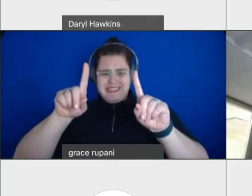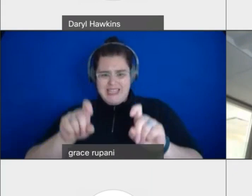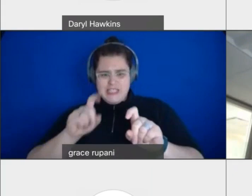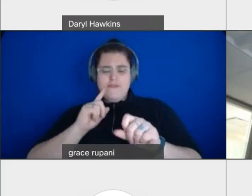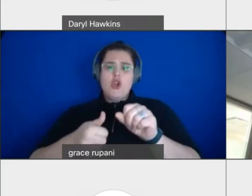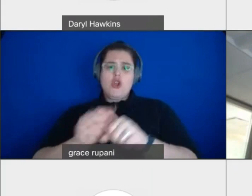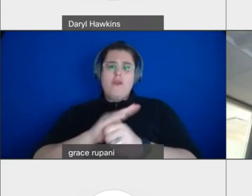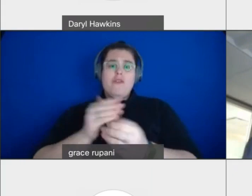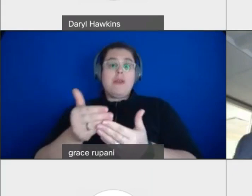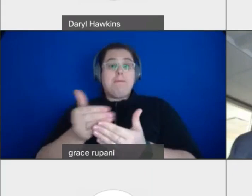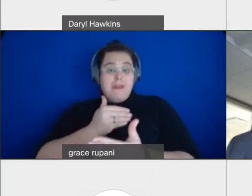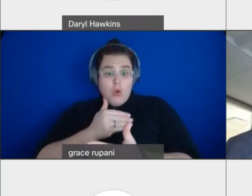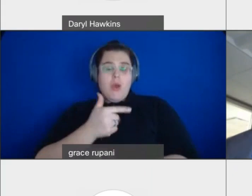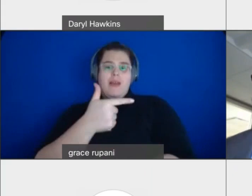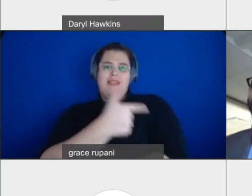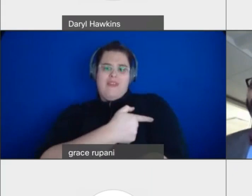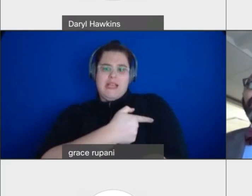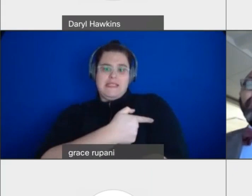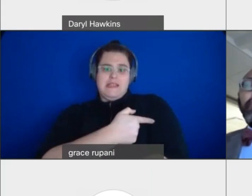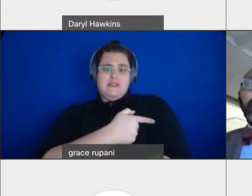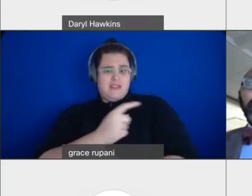have shown no signs or symptoms.